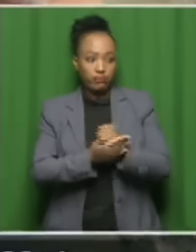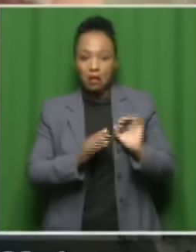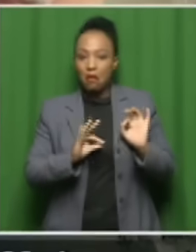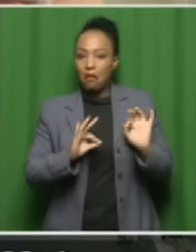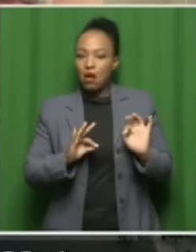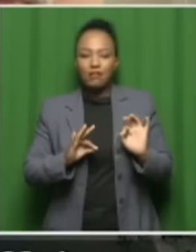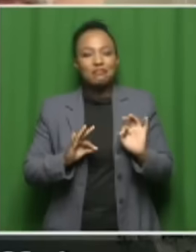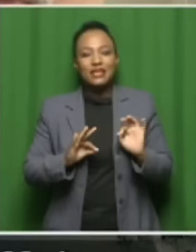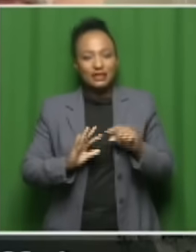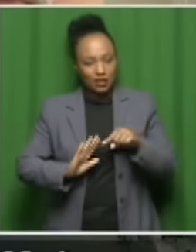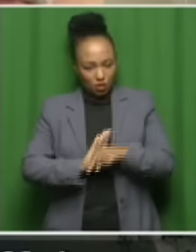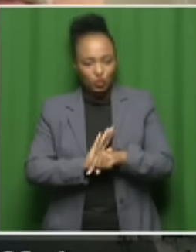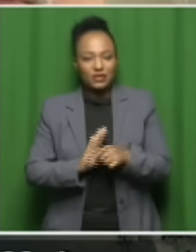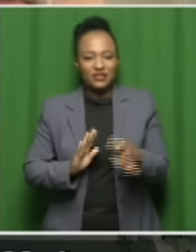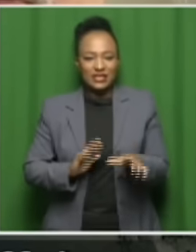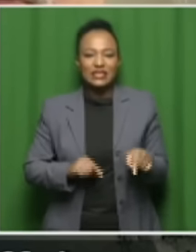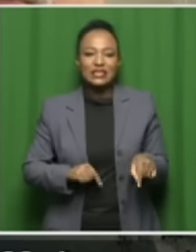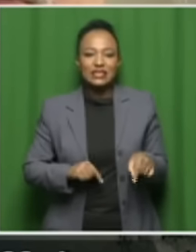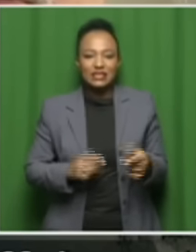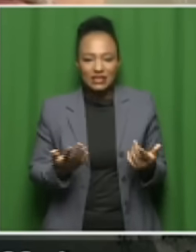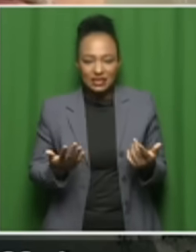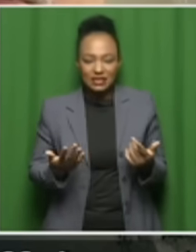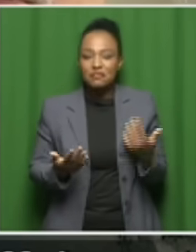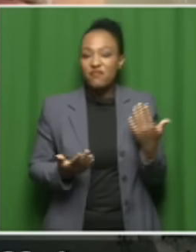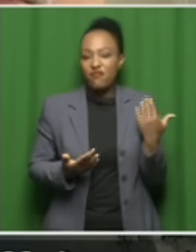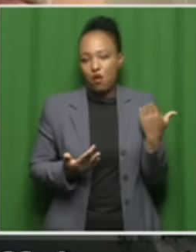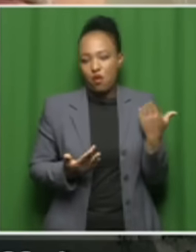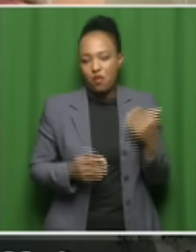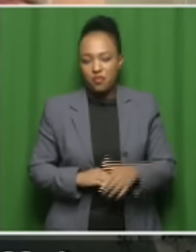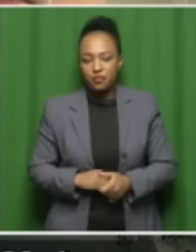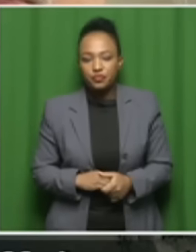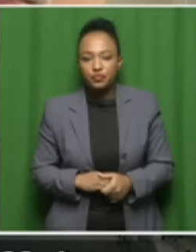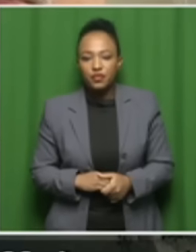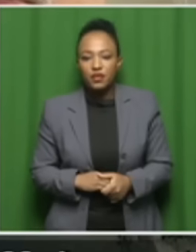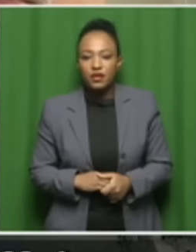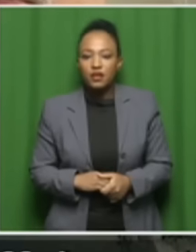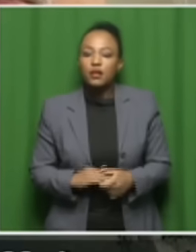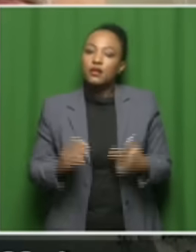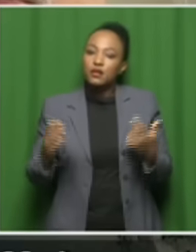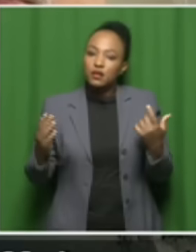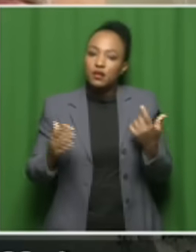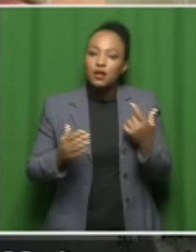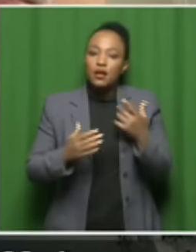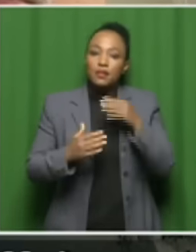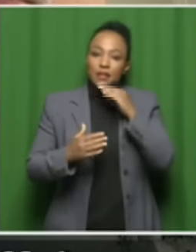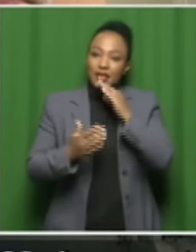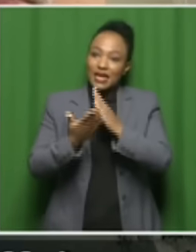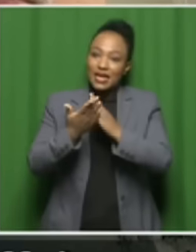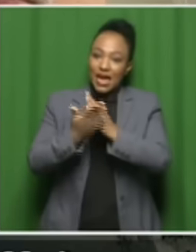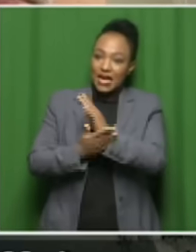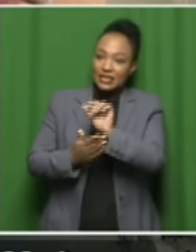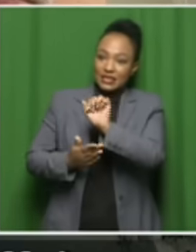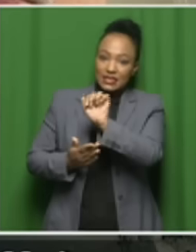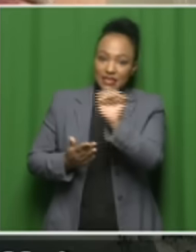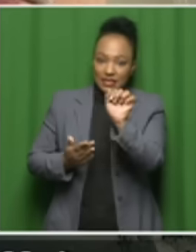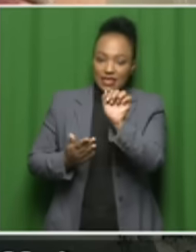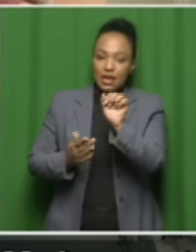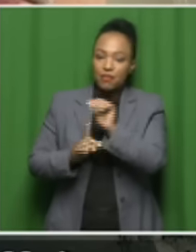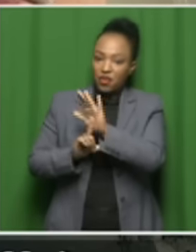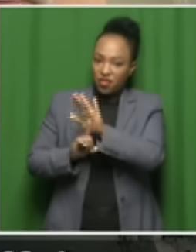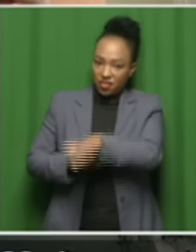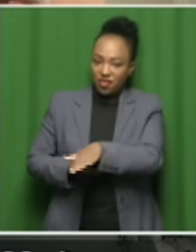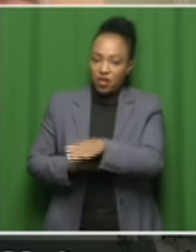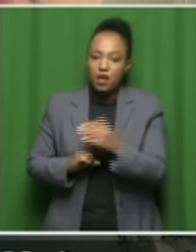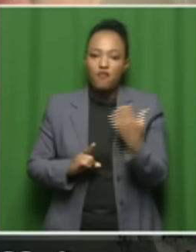you've answered the question, but it was what rights were actually being violated under this old provision?